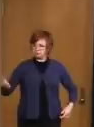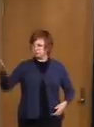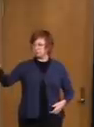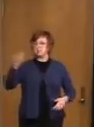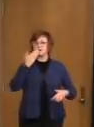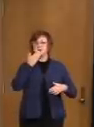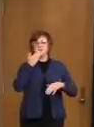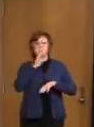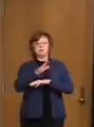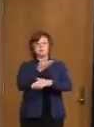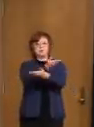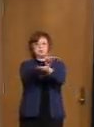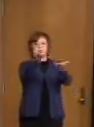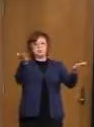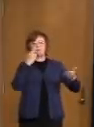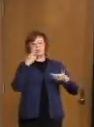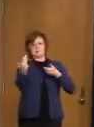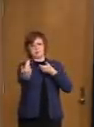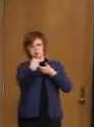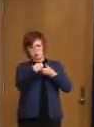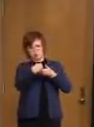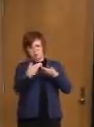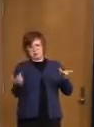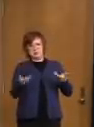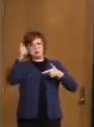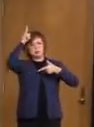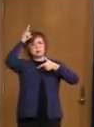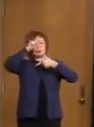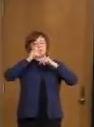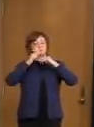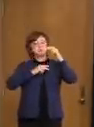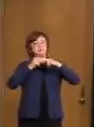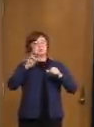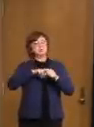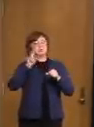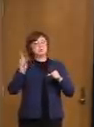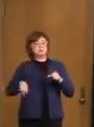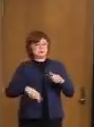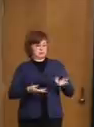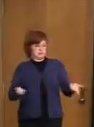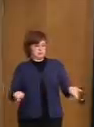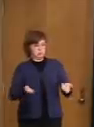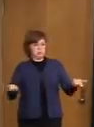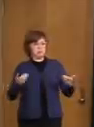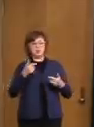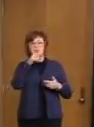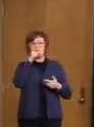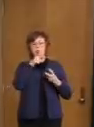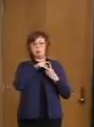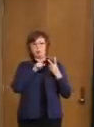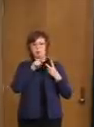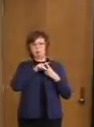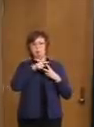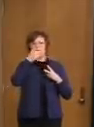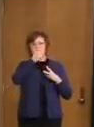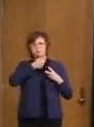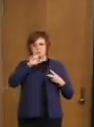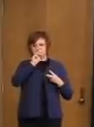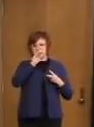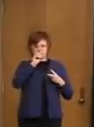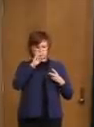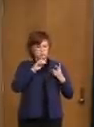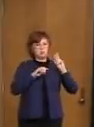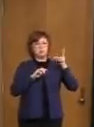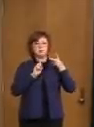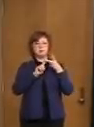Good afternoon, everyone. Thank you for joining us today. From the Legislative Building here in Regina, we have Premier Scott Moe and